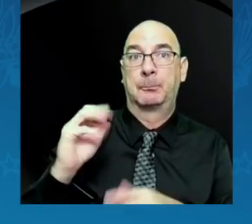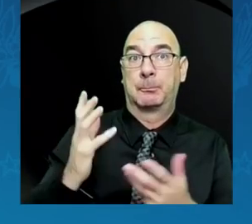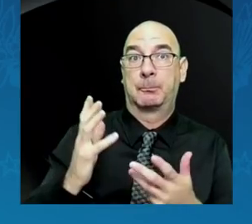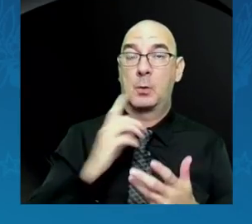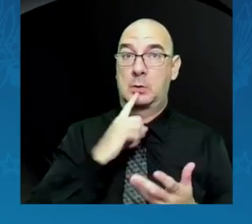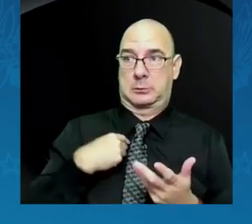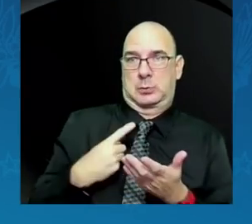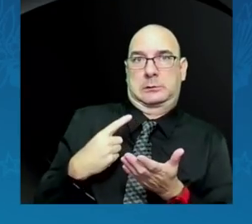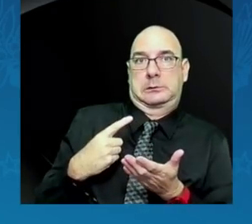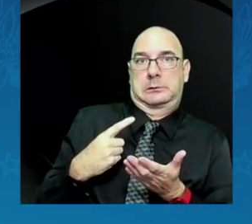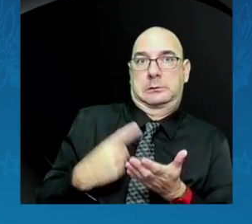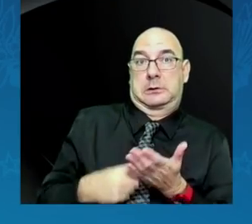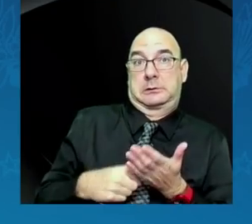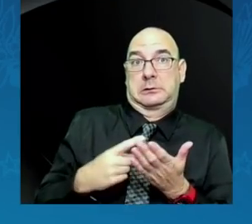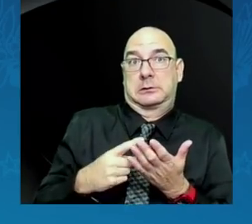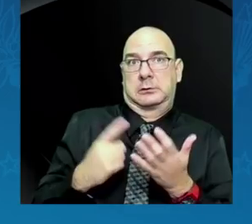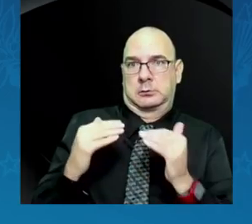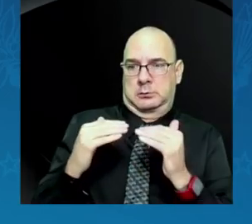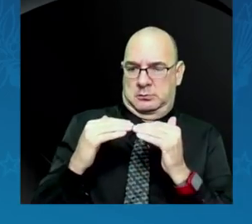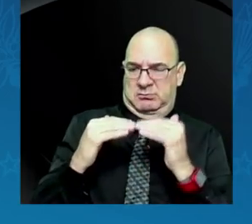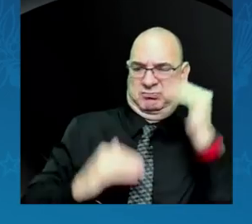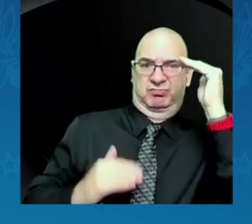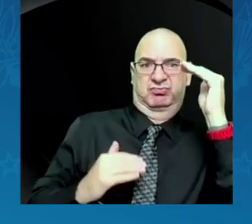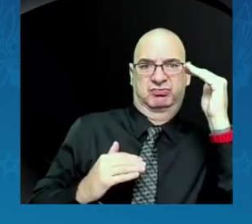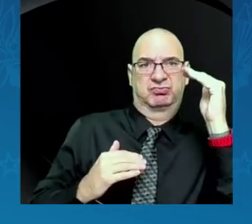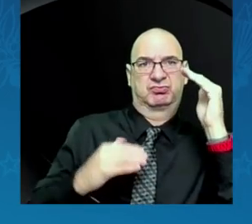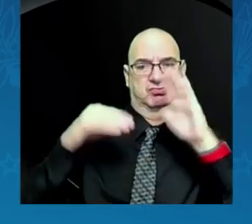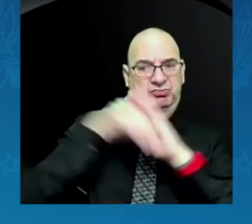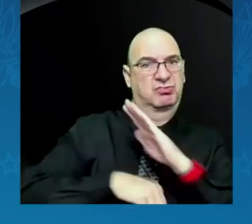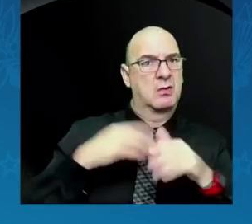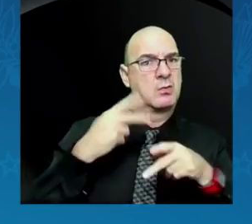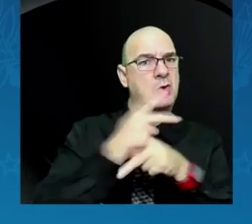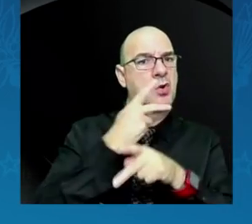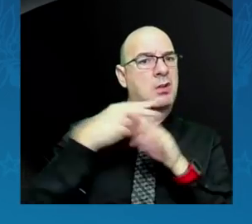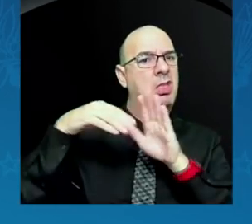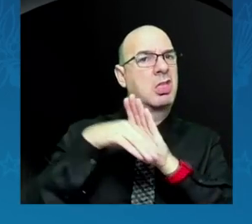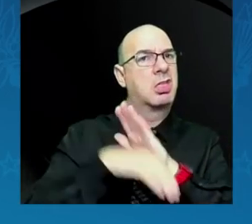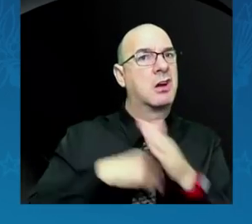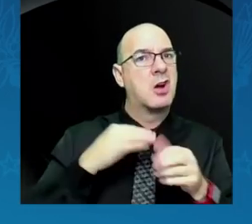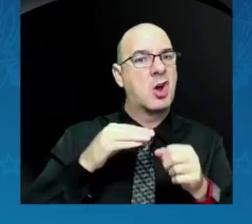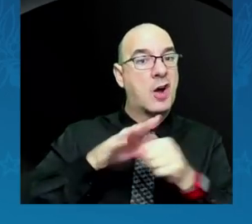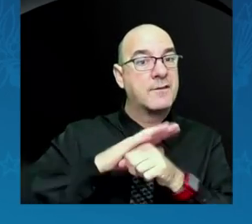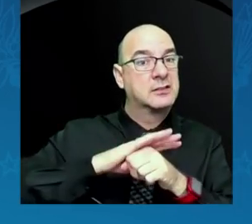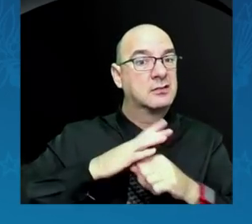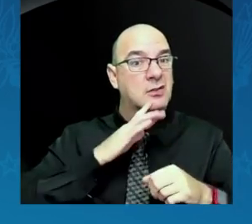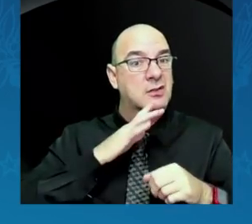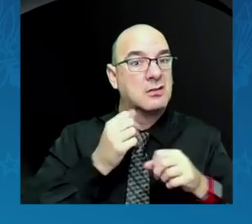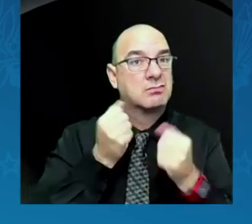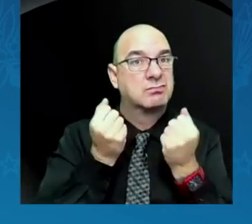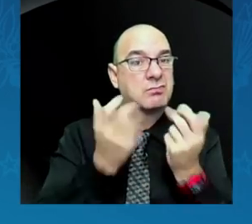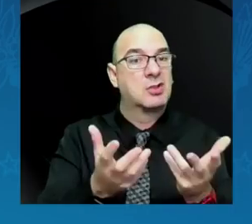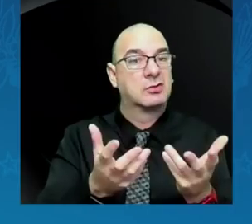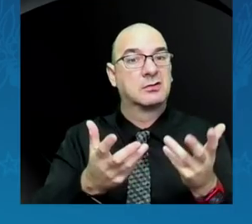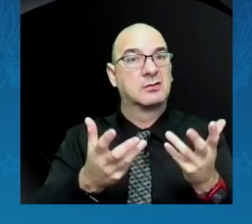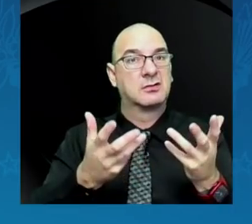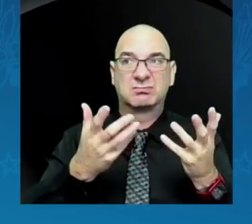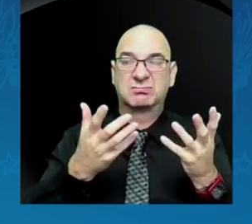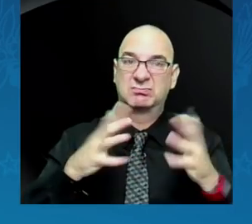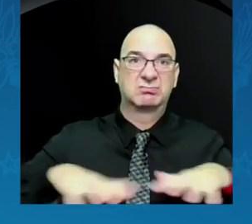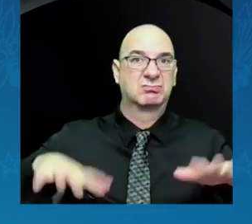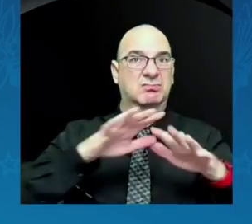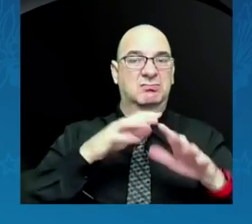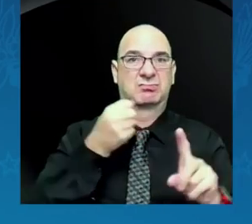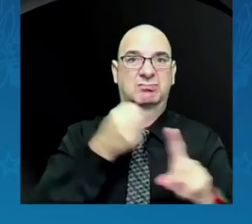this pandemic, in many ways, has highlighted, has magnified the